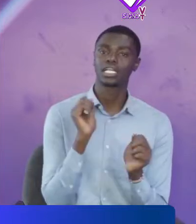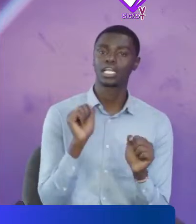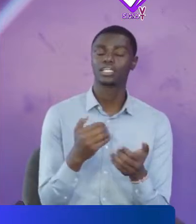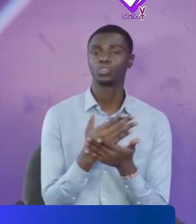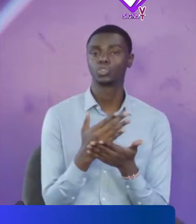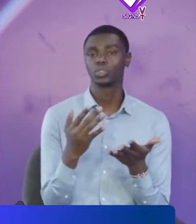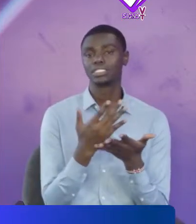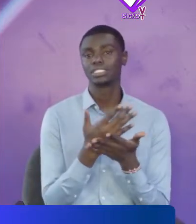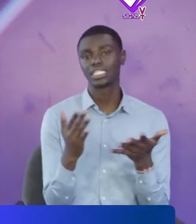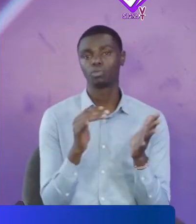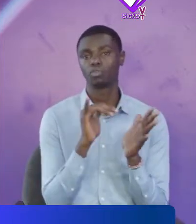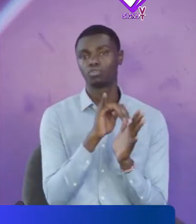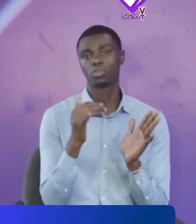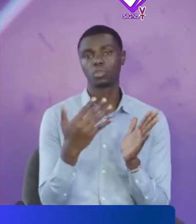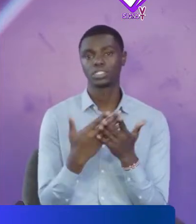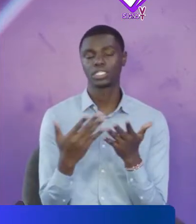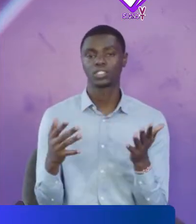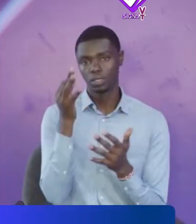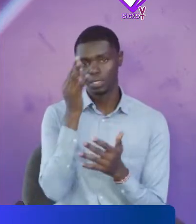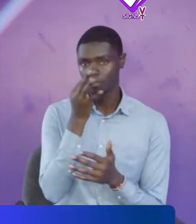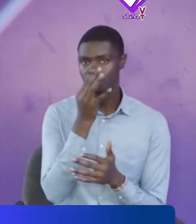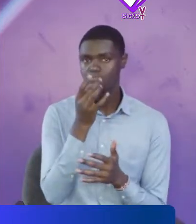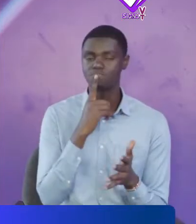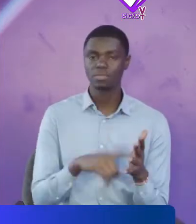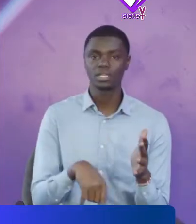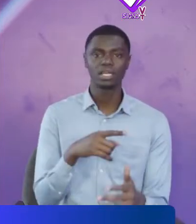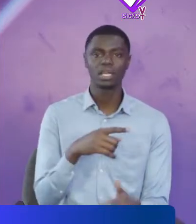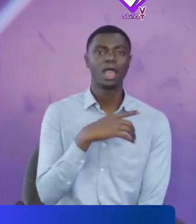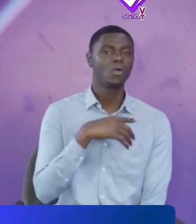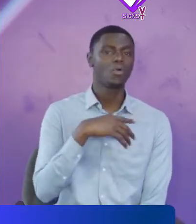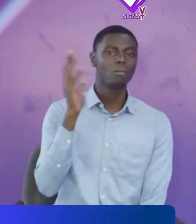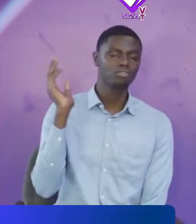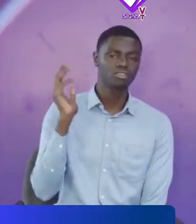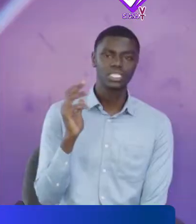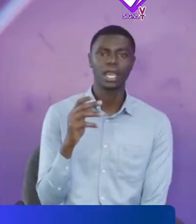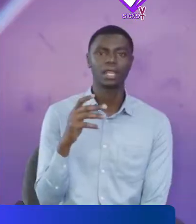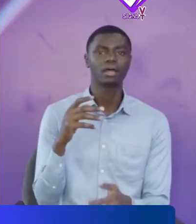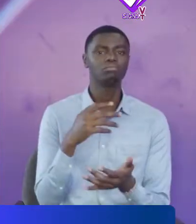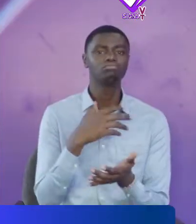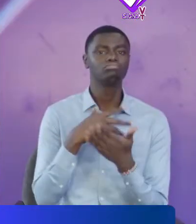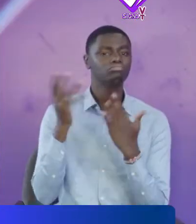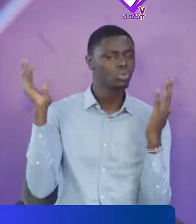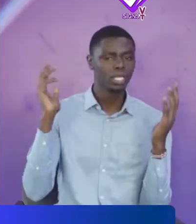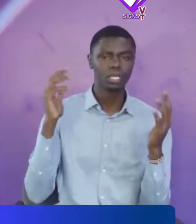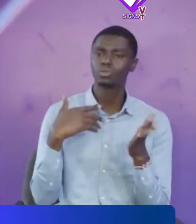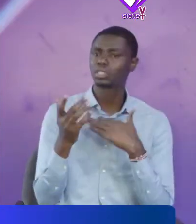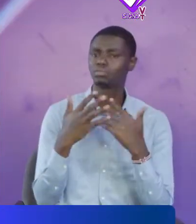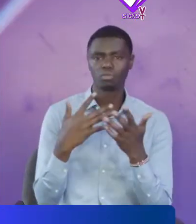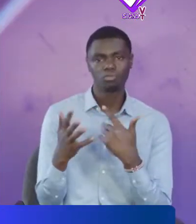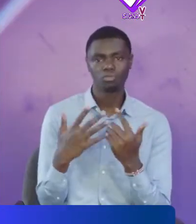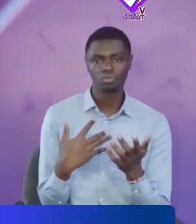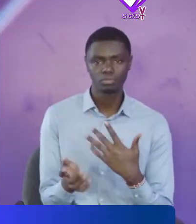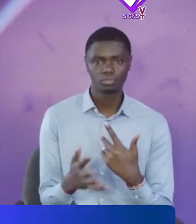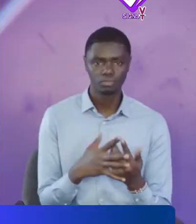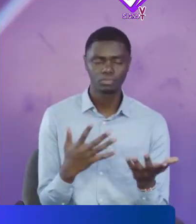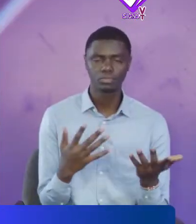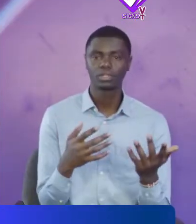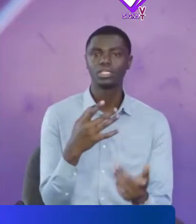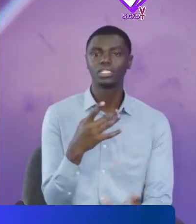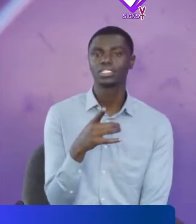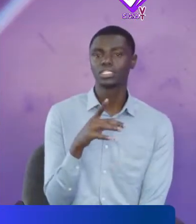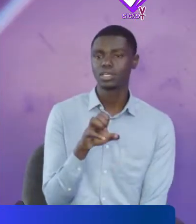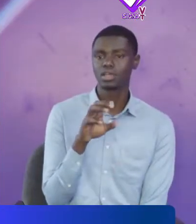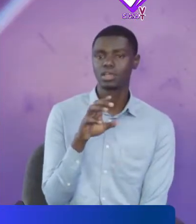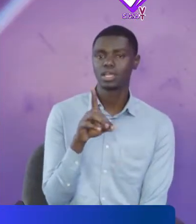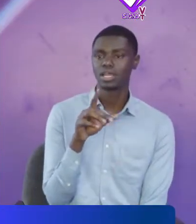So Kibaki came up and told them, Kumbafu sana, bure kabisa, and all these things. And you saw even Dedan Kimathi coming up.